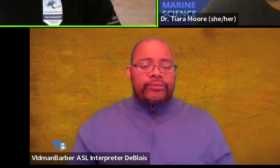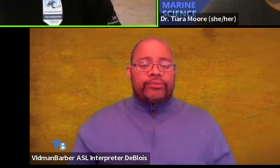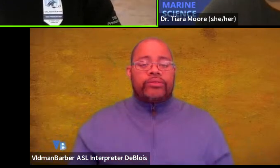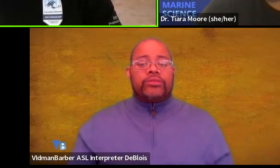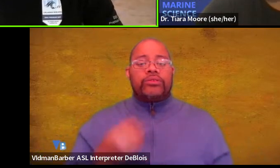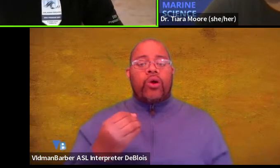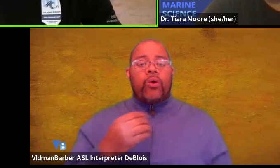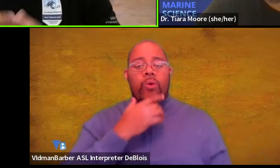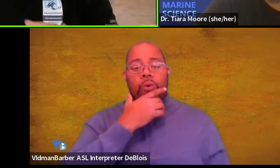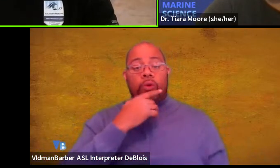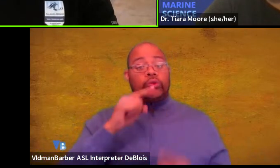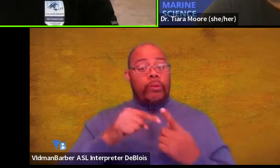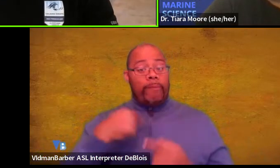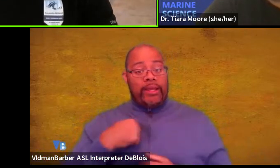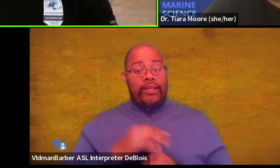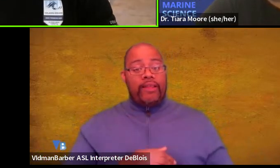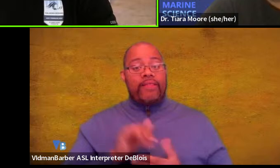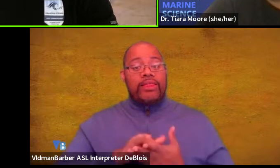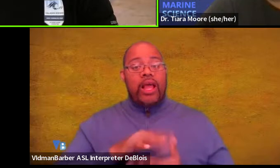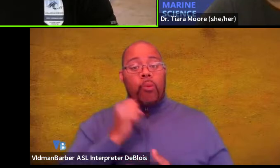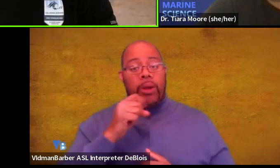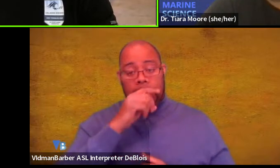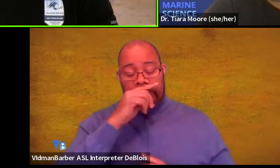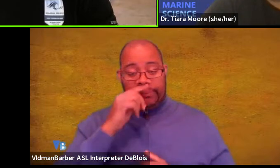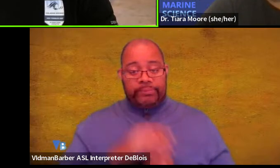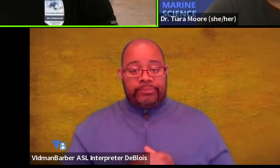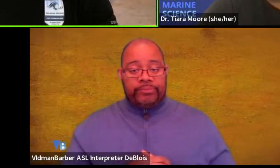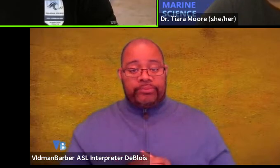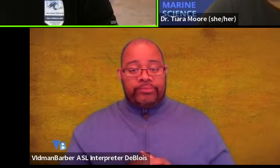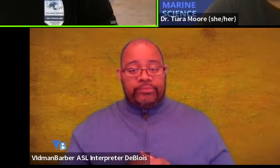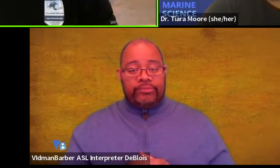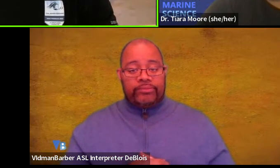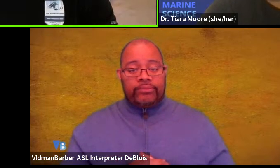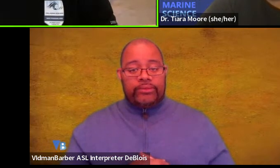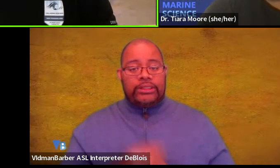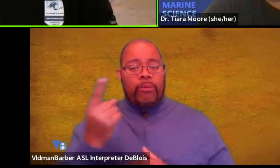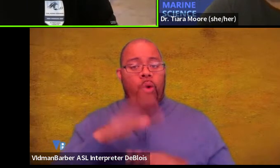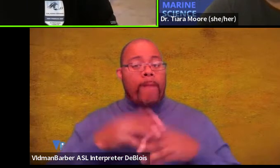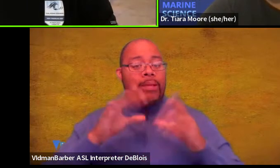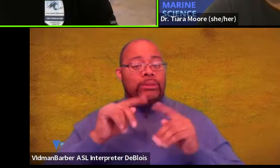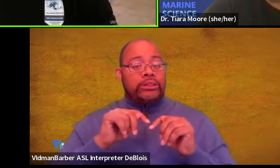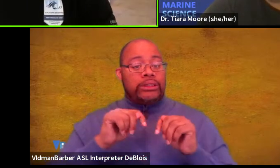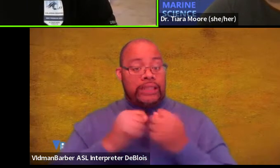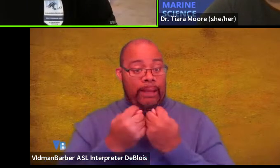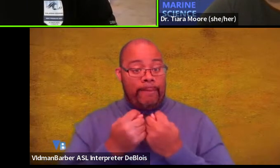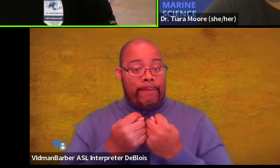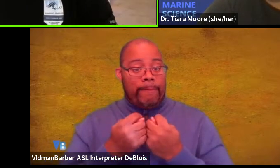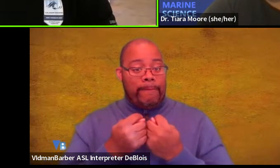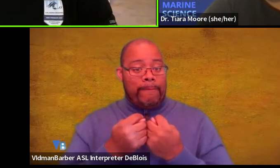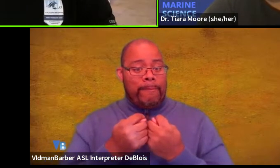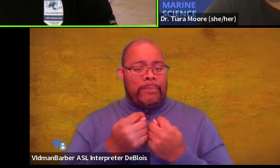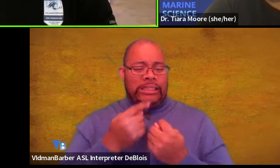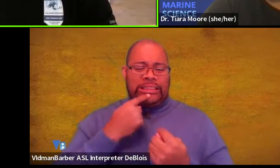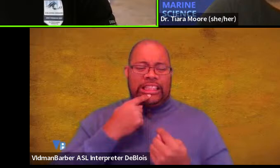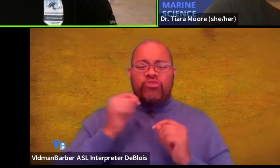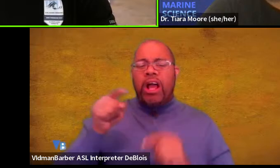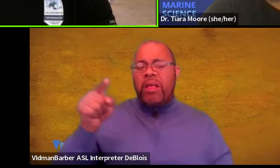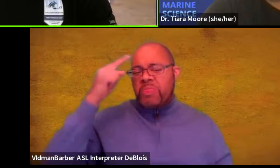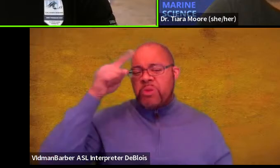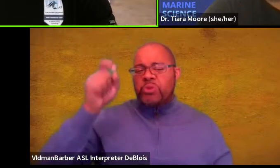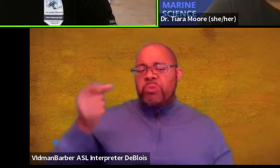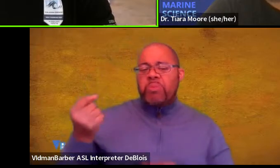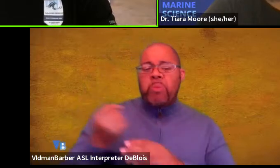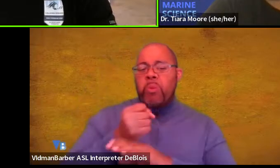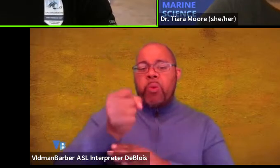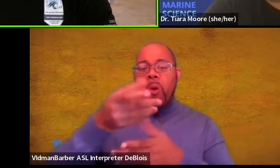So to me, that was like someone on the basketball court daring me to drive the